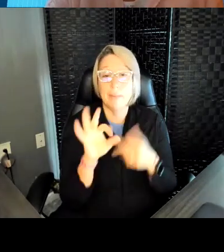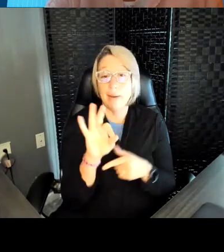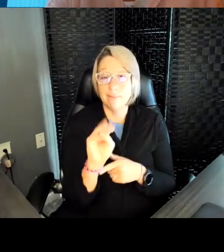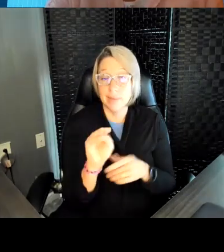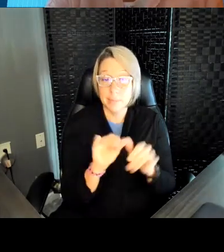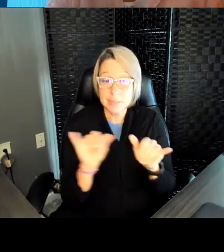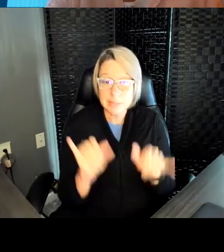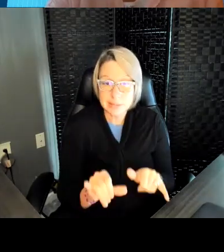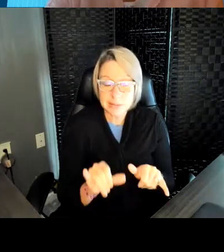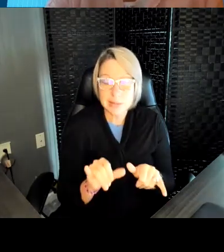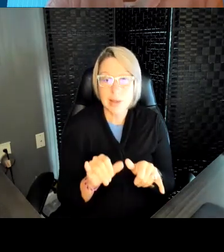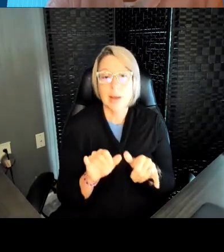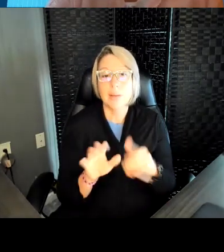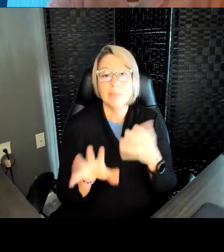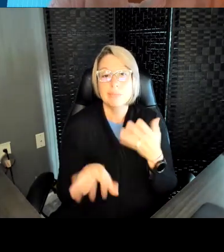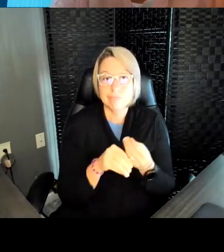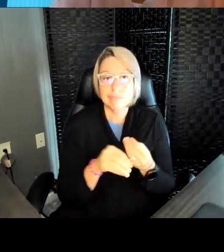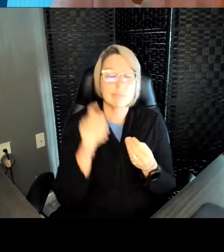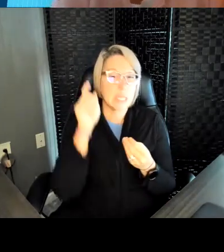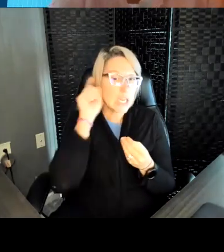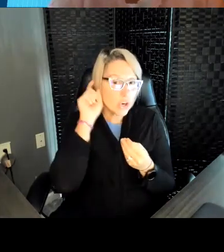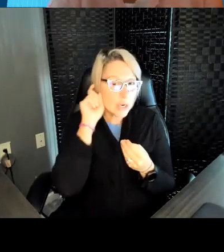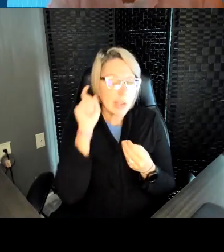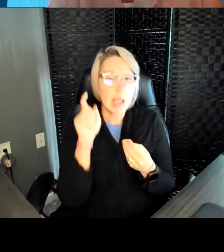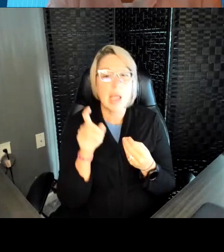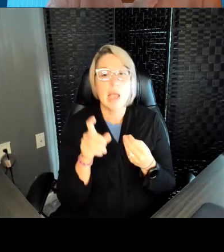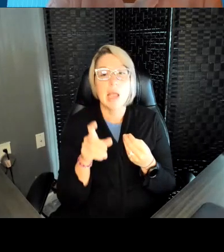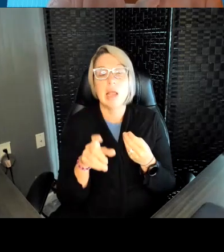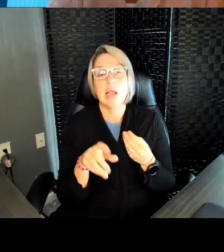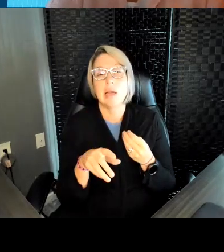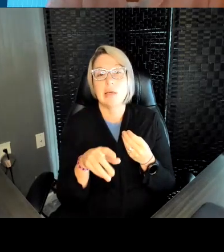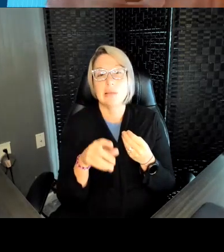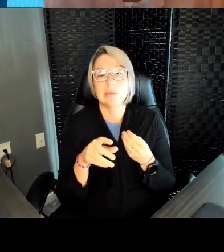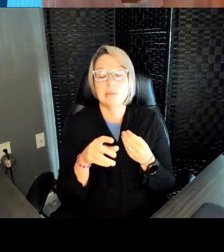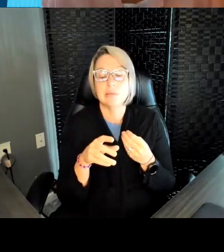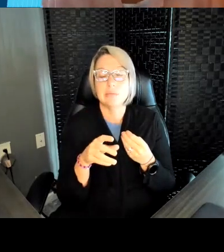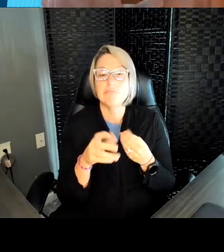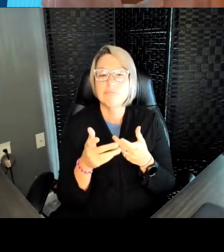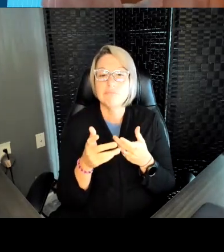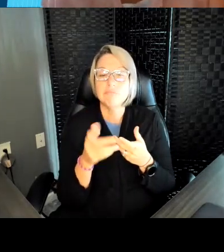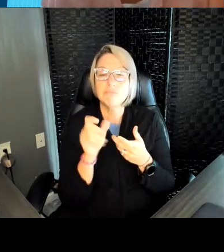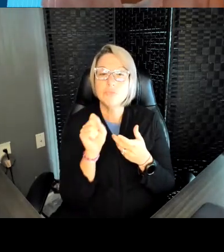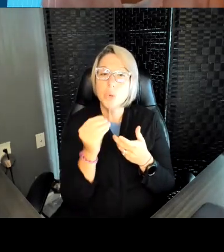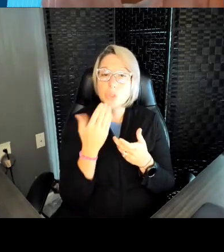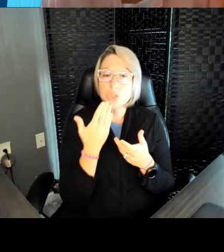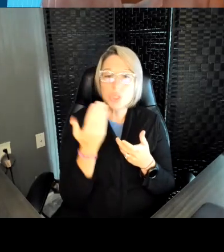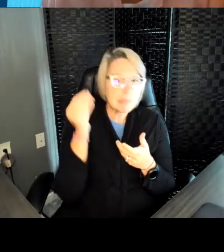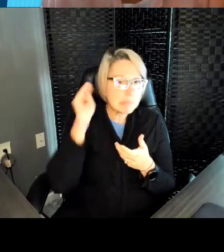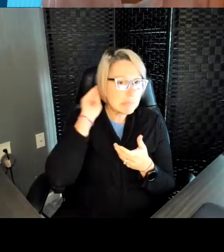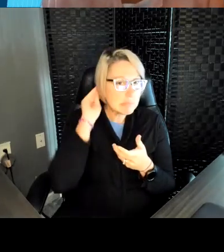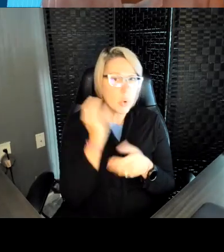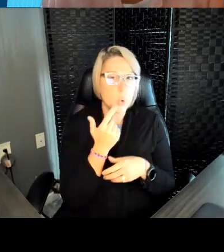in addition to hearing aids from an application perspective. So just good to know who those people are.